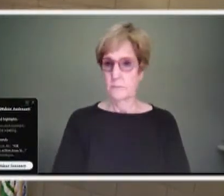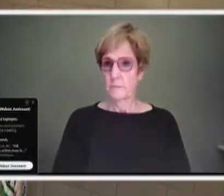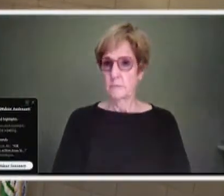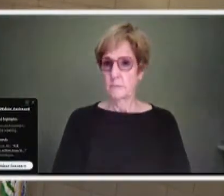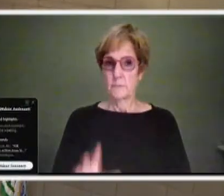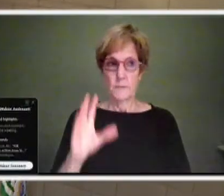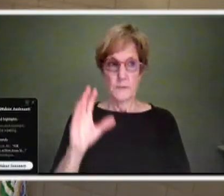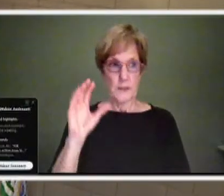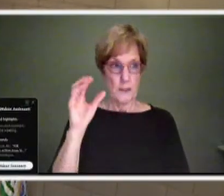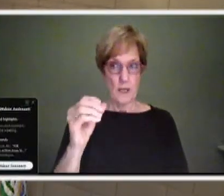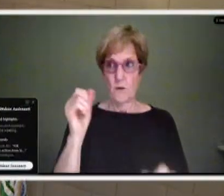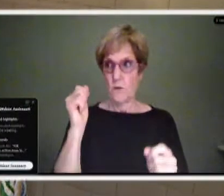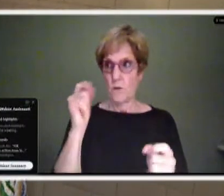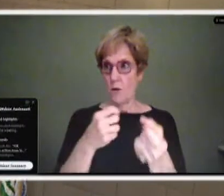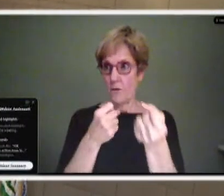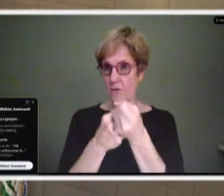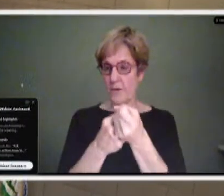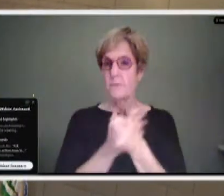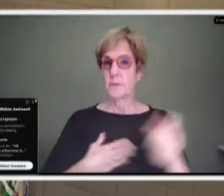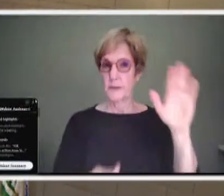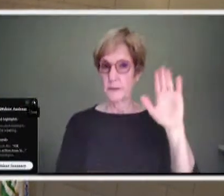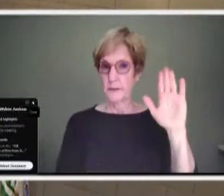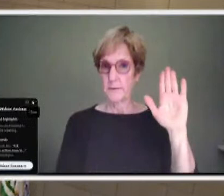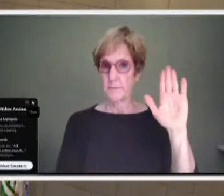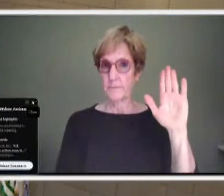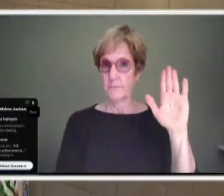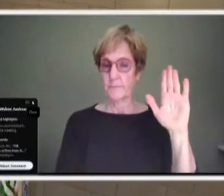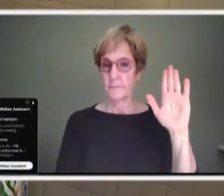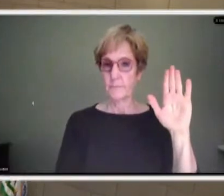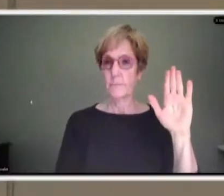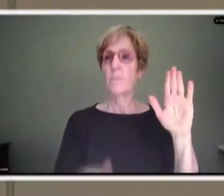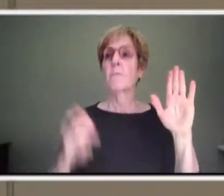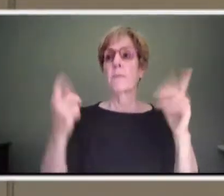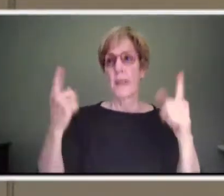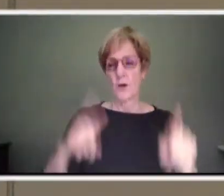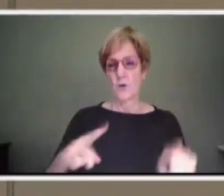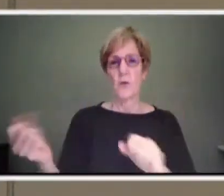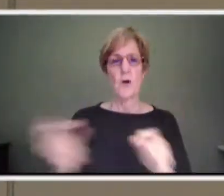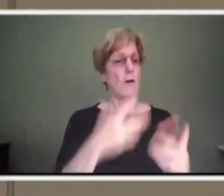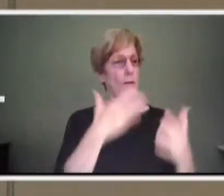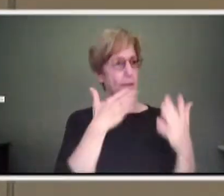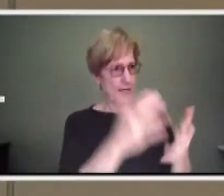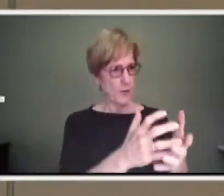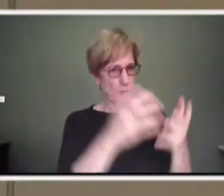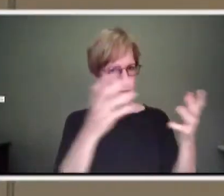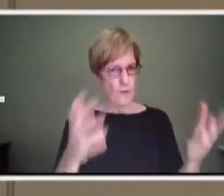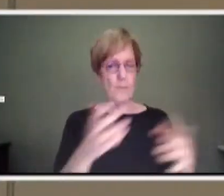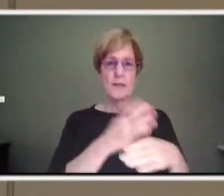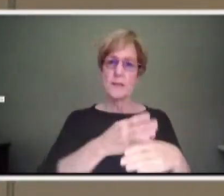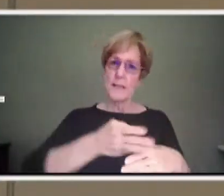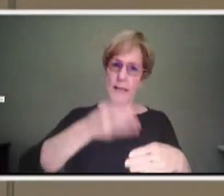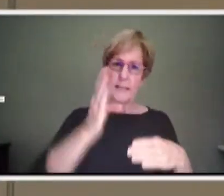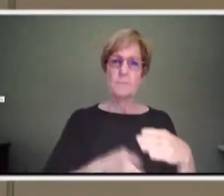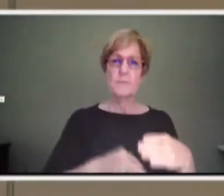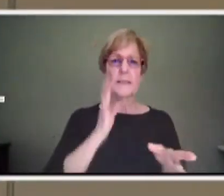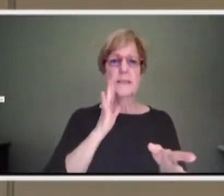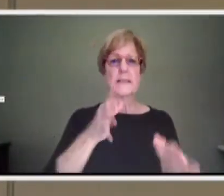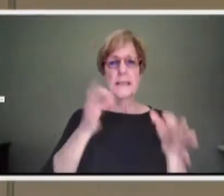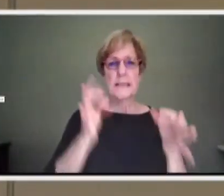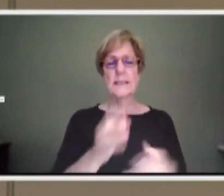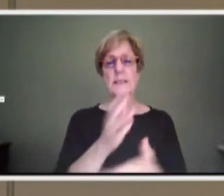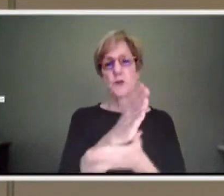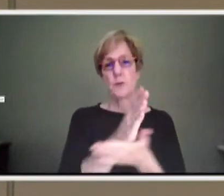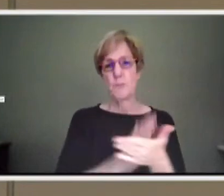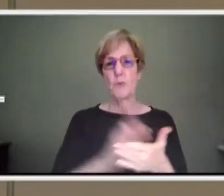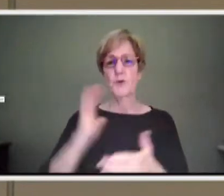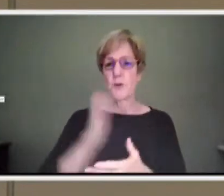all in favor, please raise your hand. That is unanimous. Thank you very much, and that completes the decision portion of